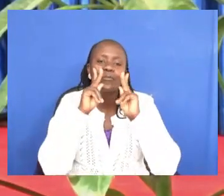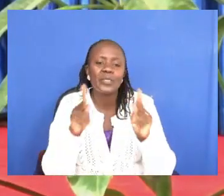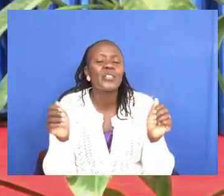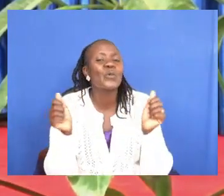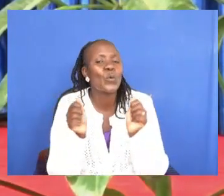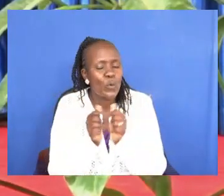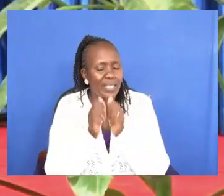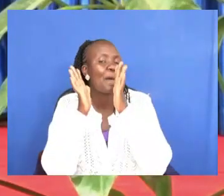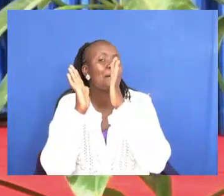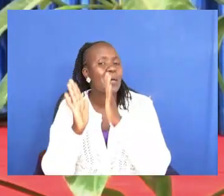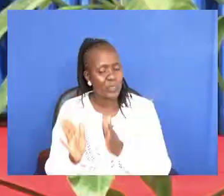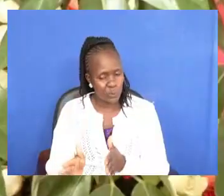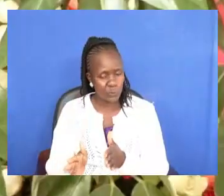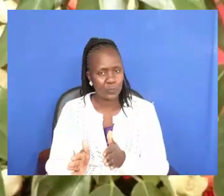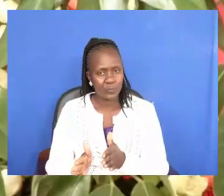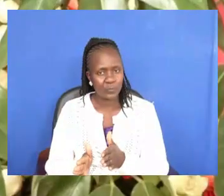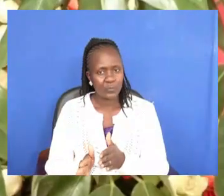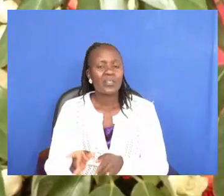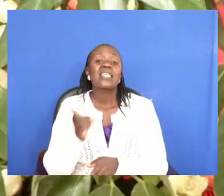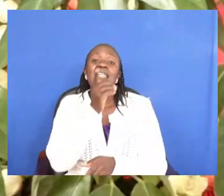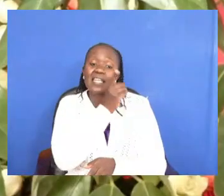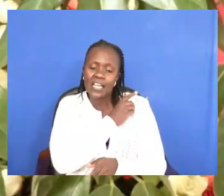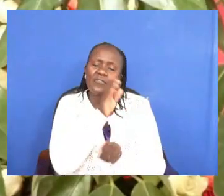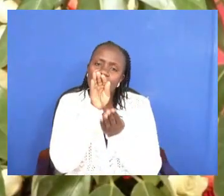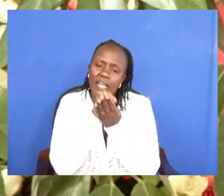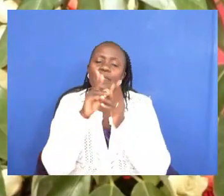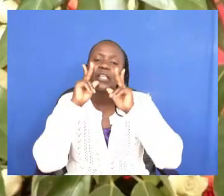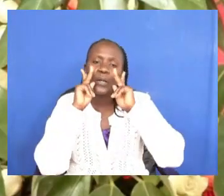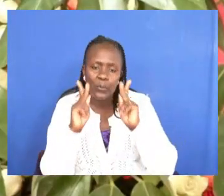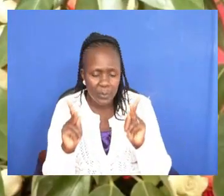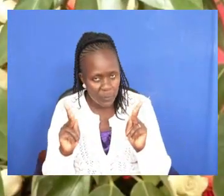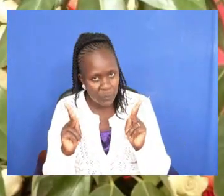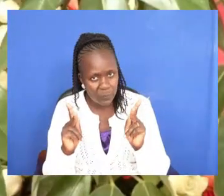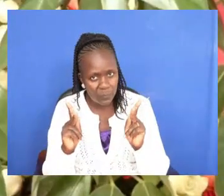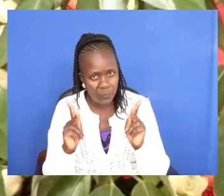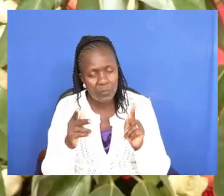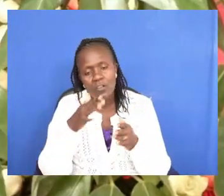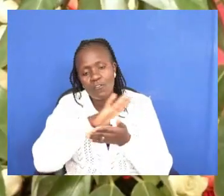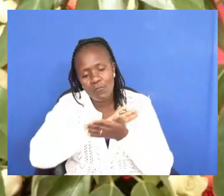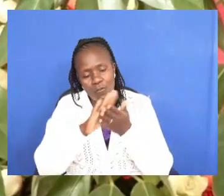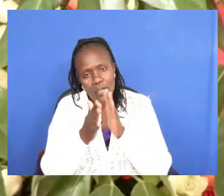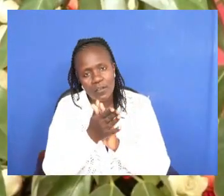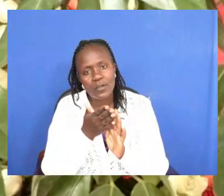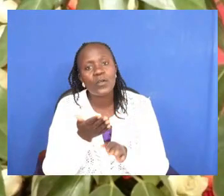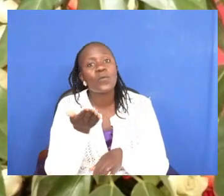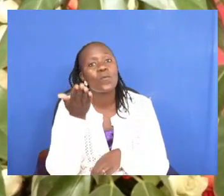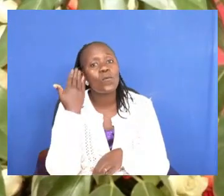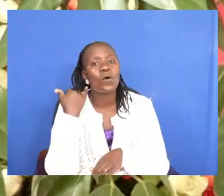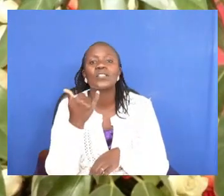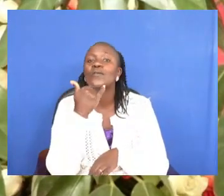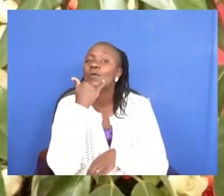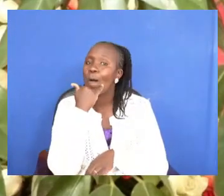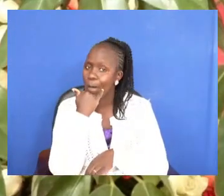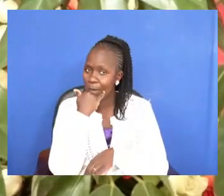that person. So David kept peace. That is, David forgave when he was